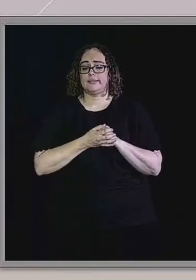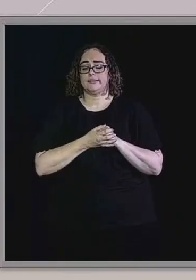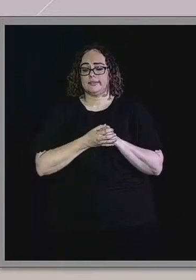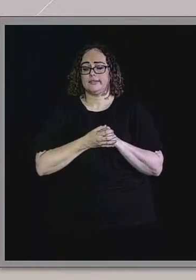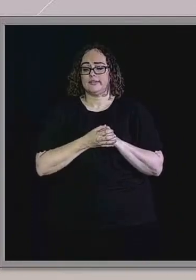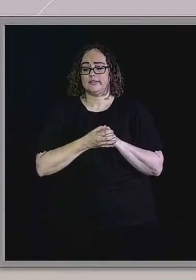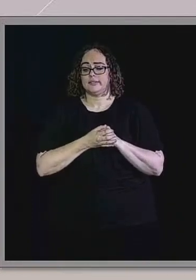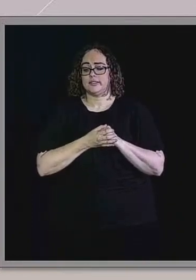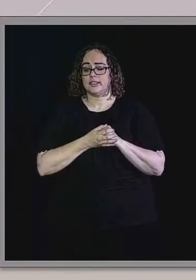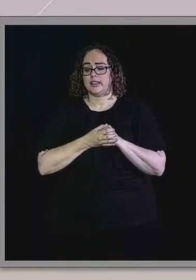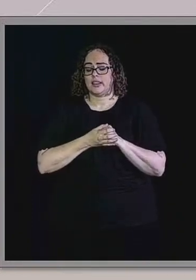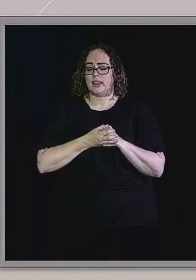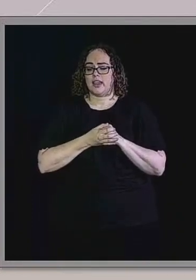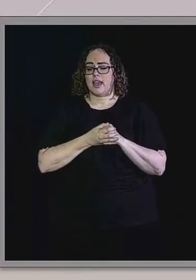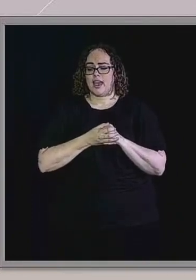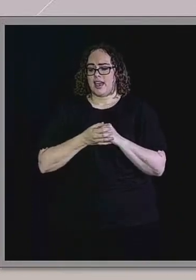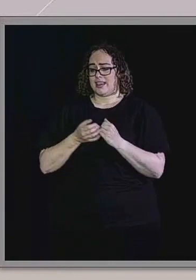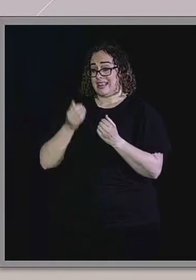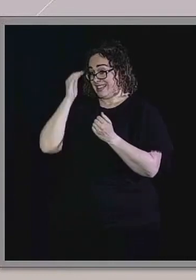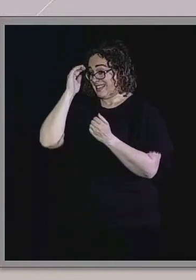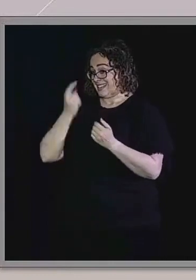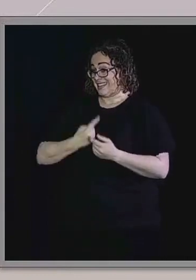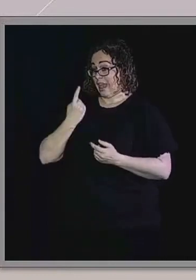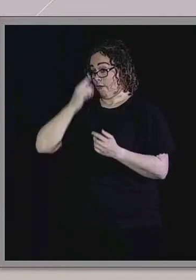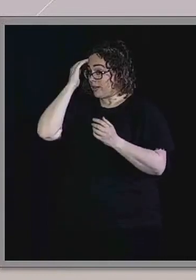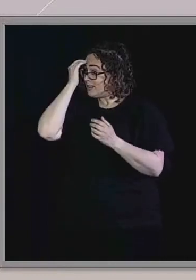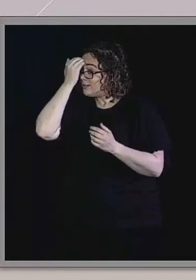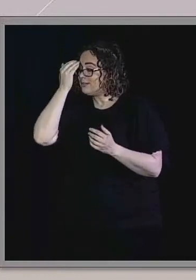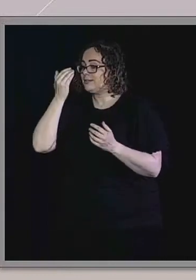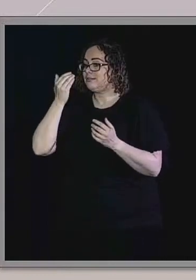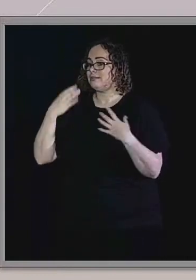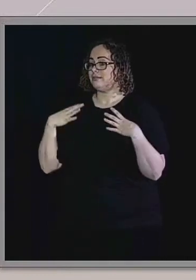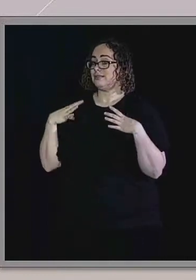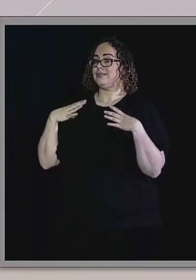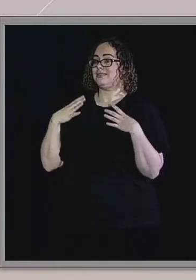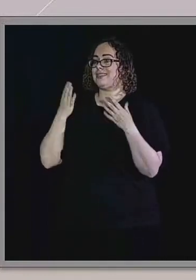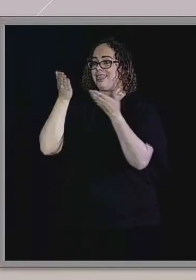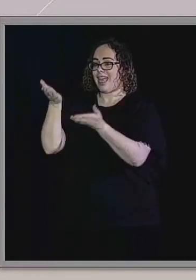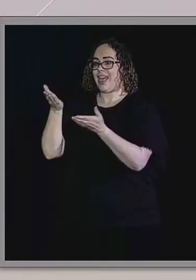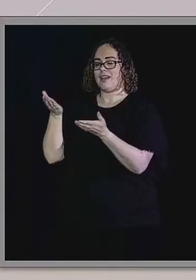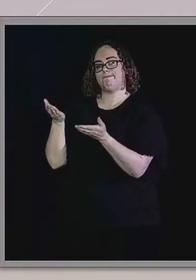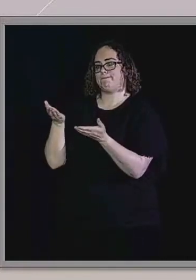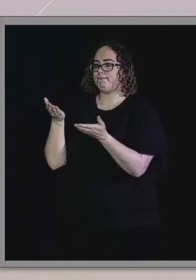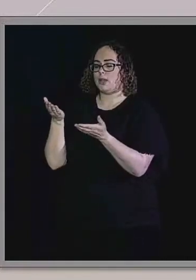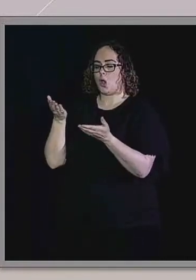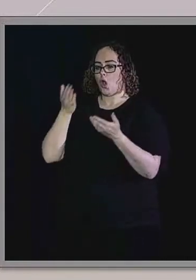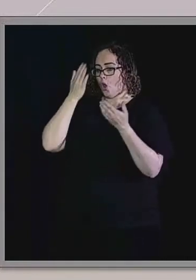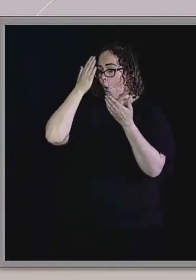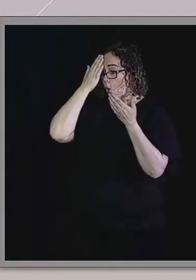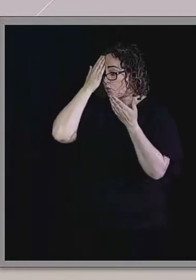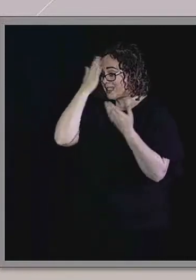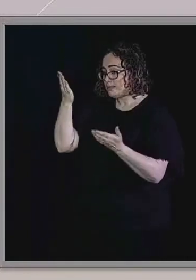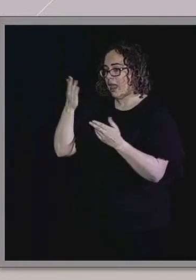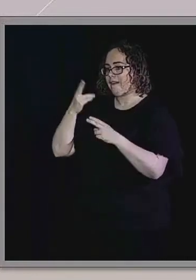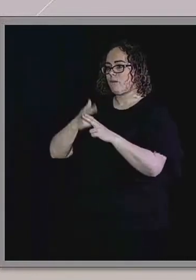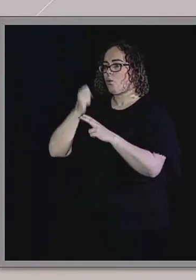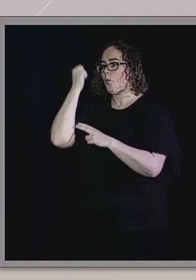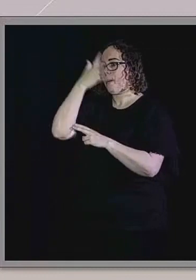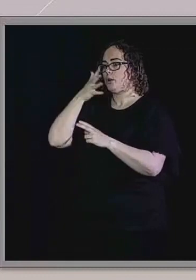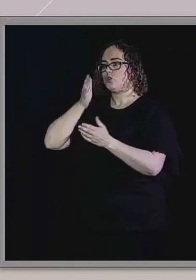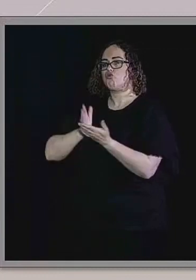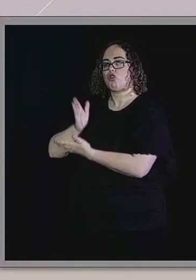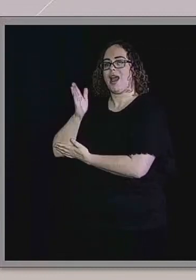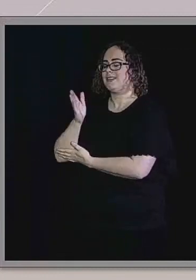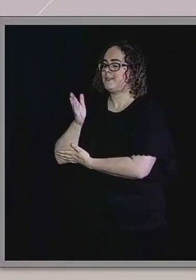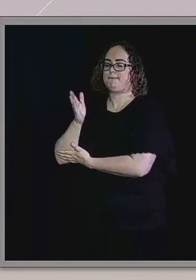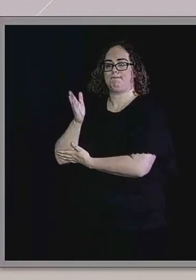no self-determination at all, and there's no respect for Indigenous rights. This has gone all the way to the